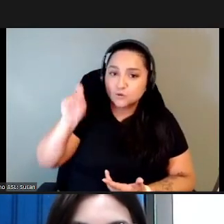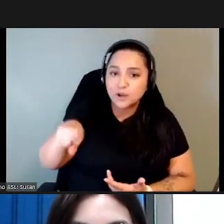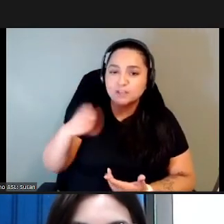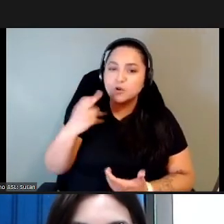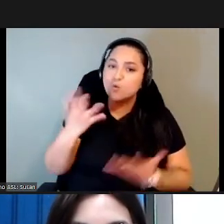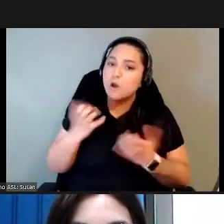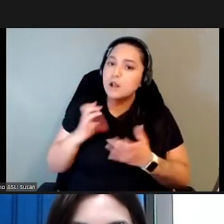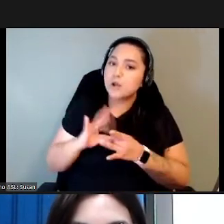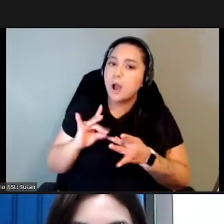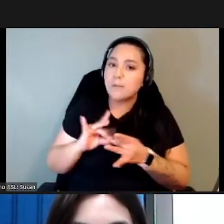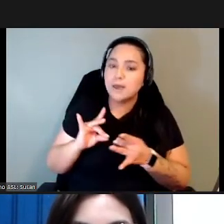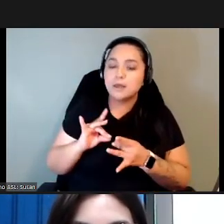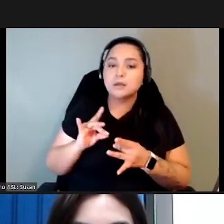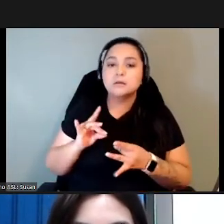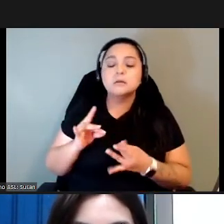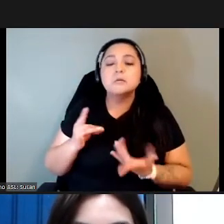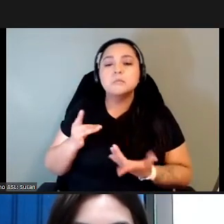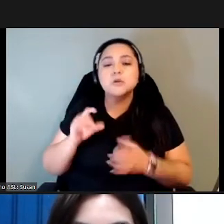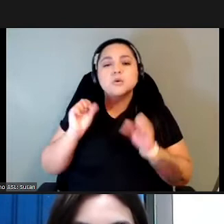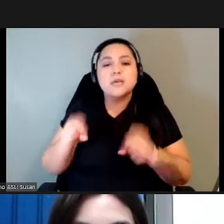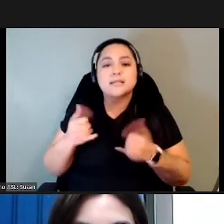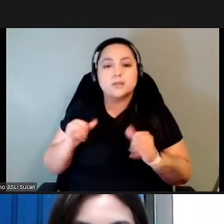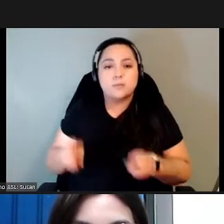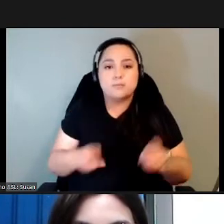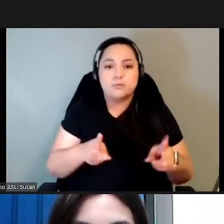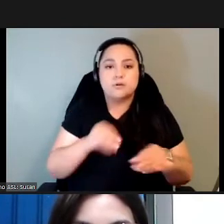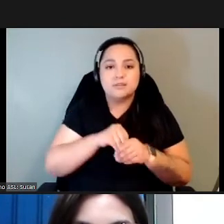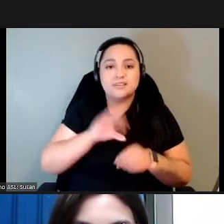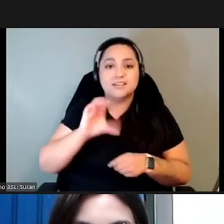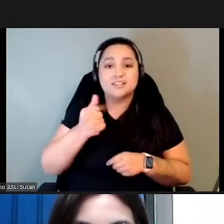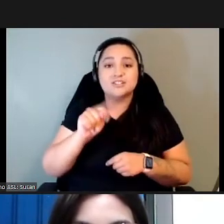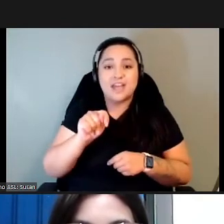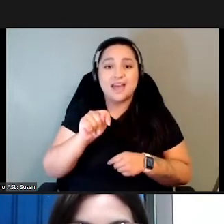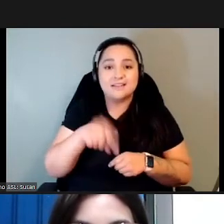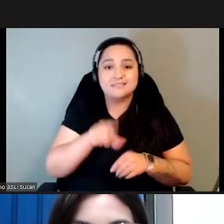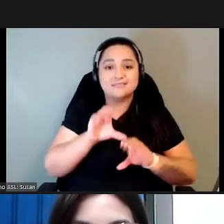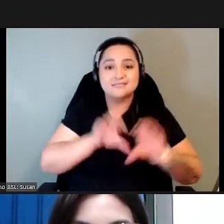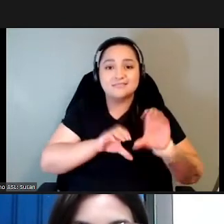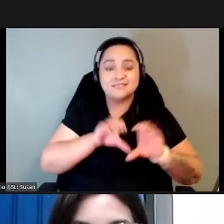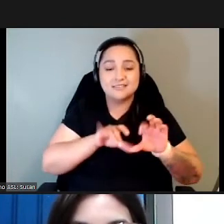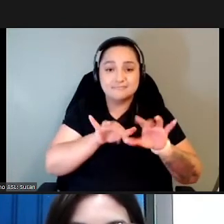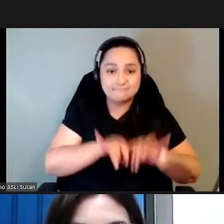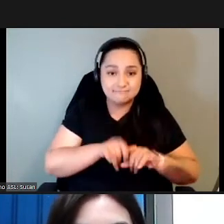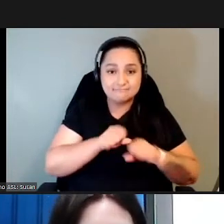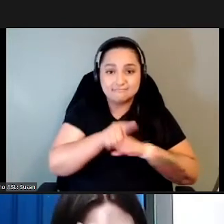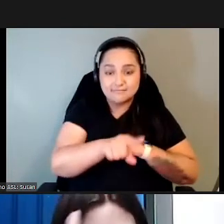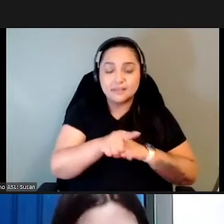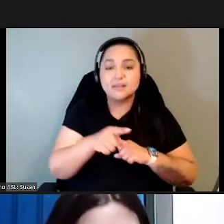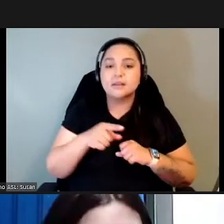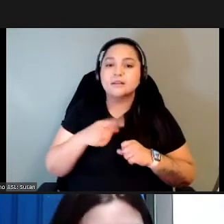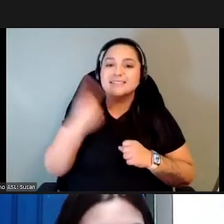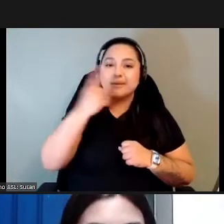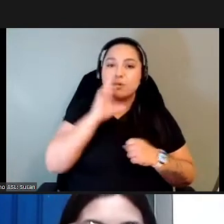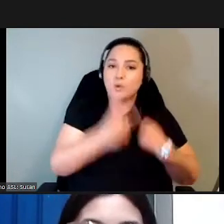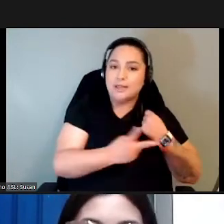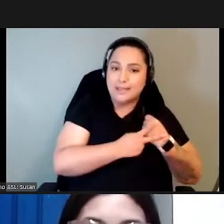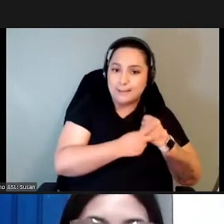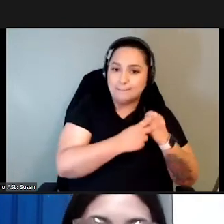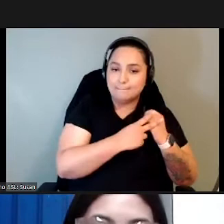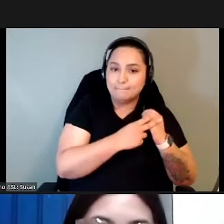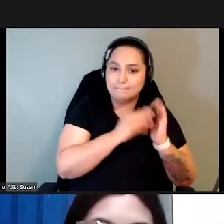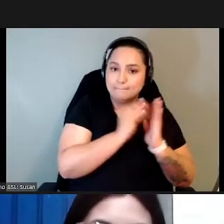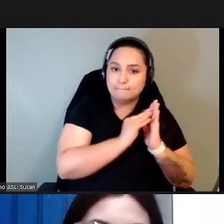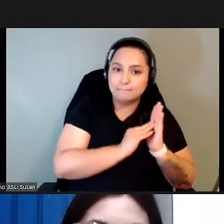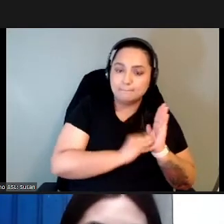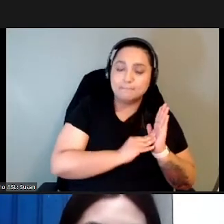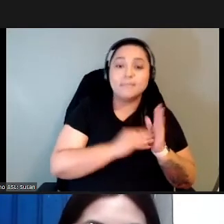till the end. You can put it into the chat and they will be kept and hopefully time to emerge in a